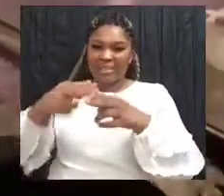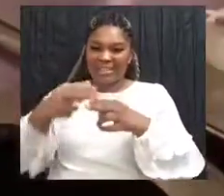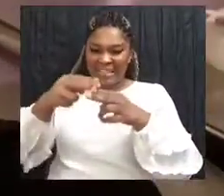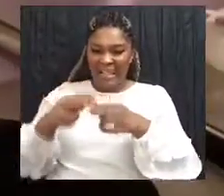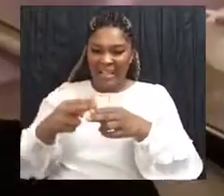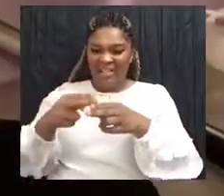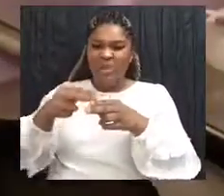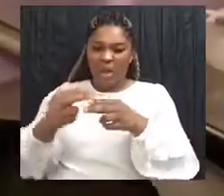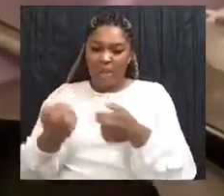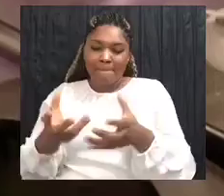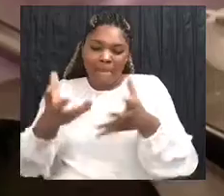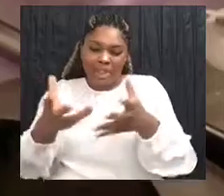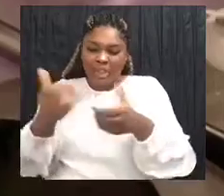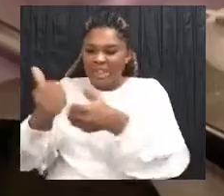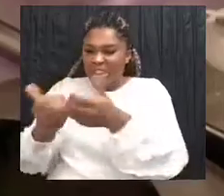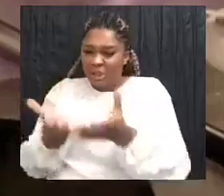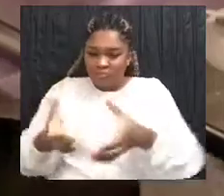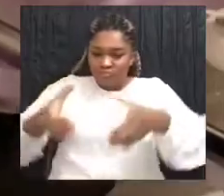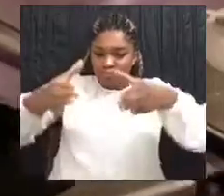tub.